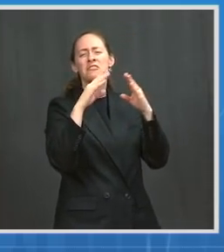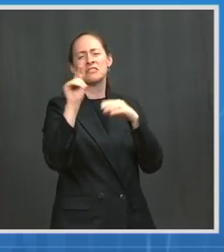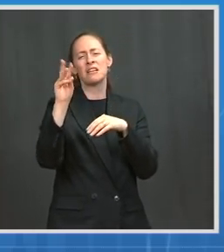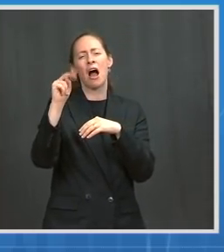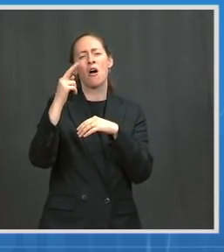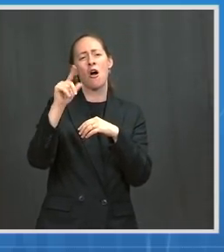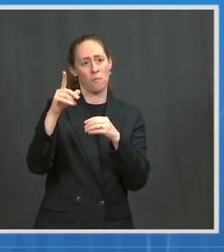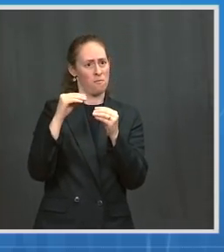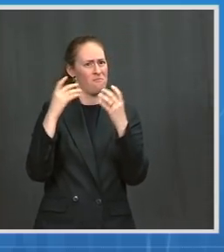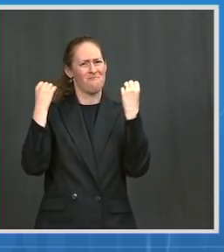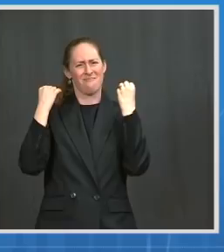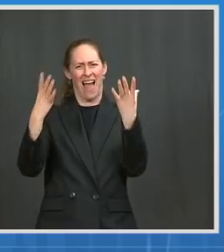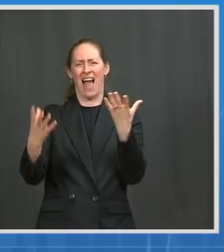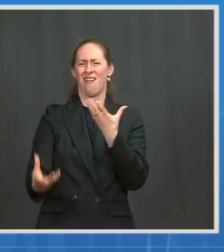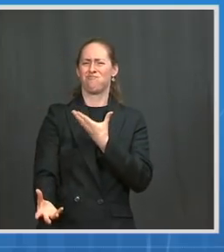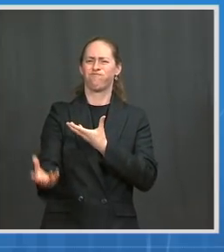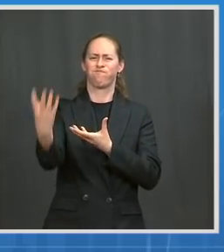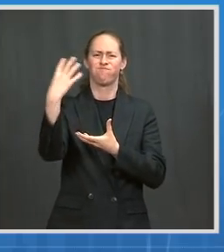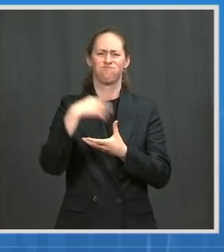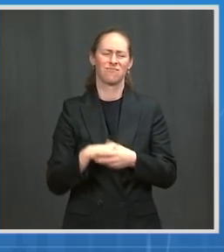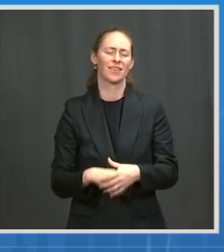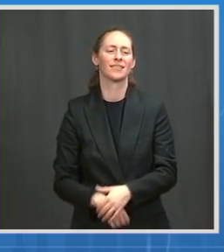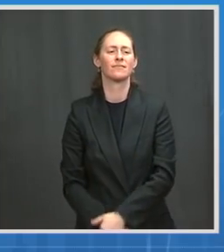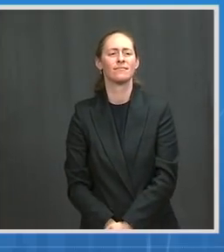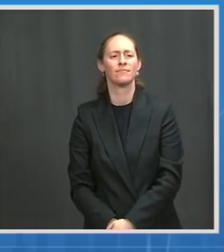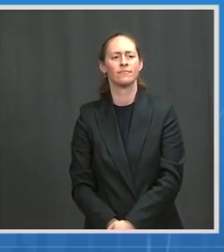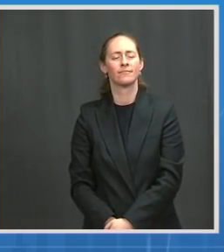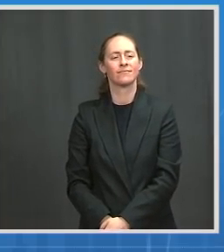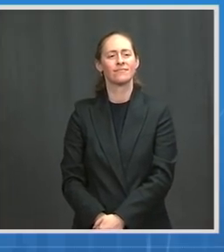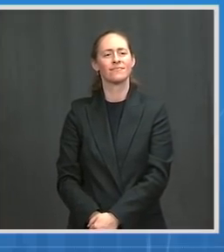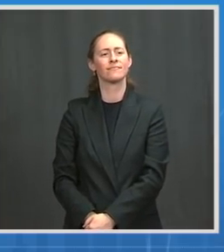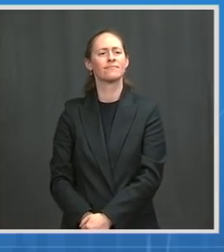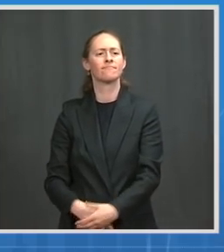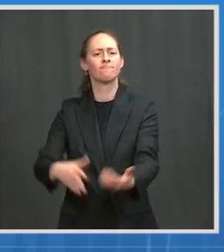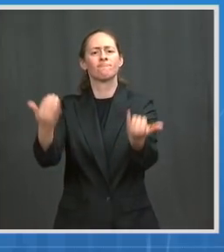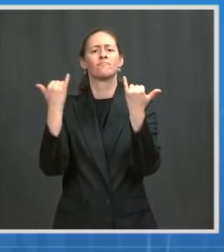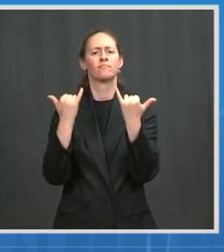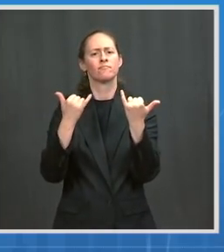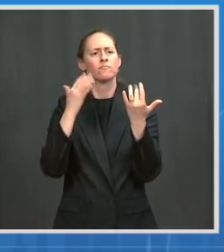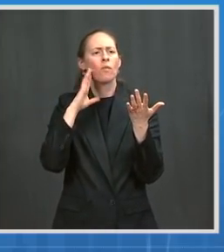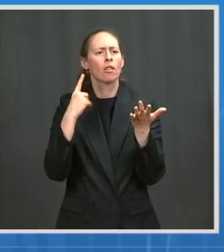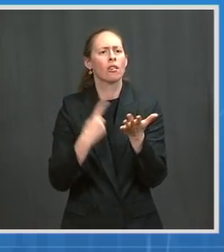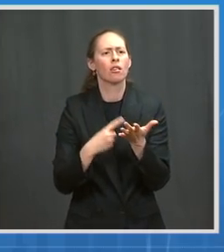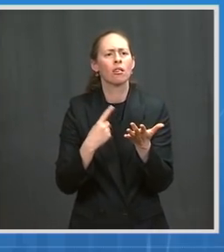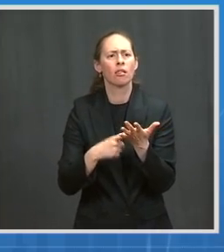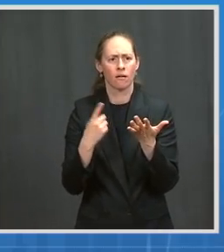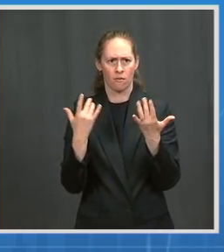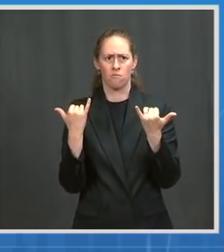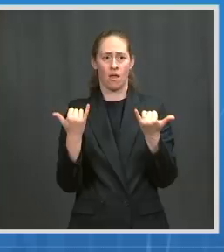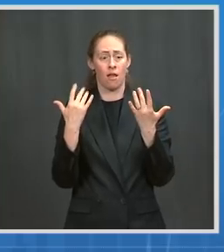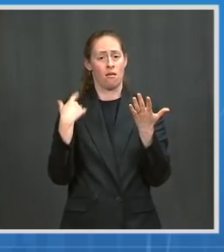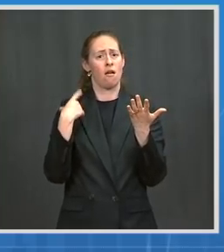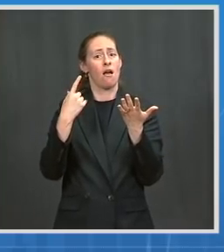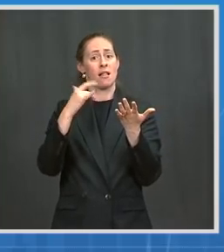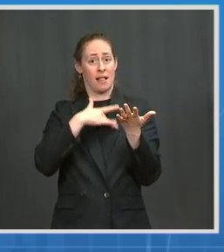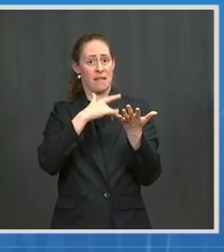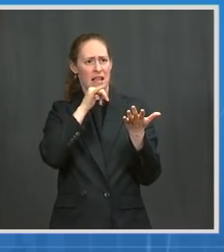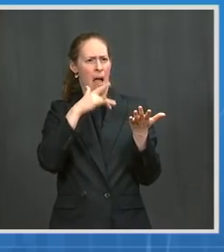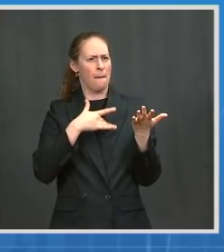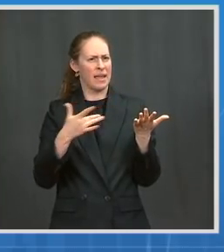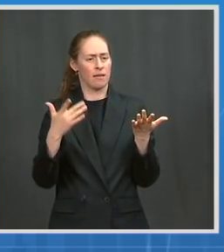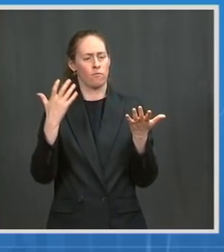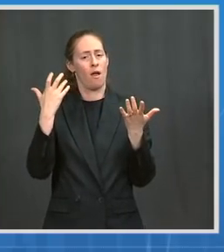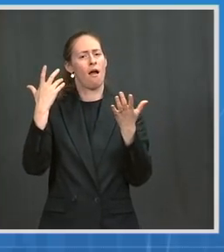of trusted information about the vaccines. Today, I also want to talk about something we don't discuss as often, which is the mental health and well-being of